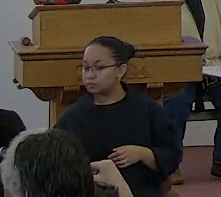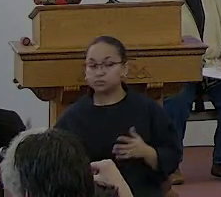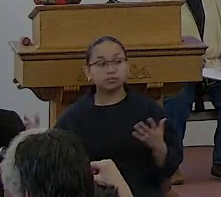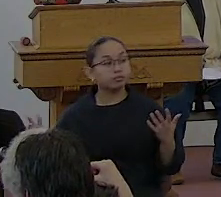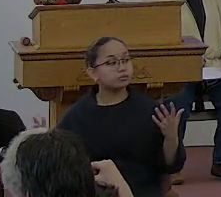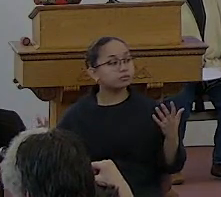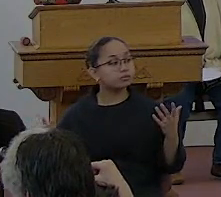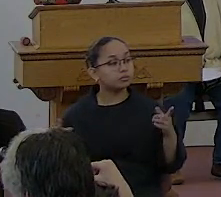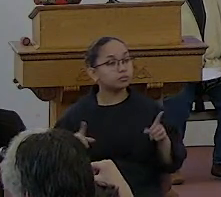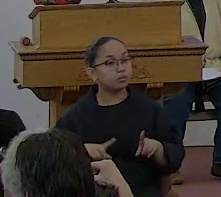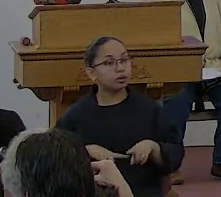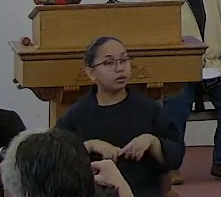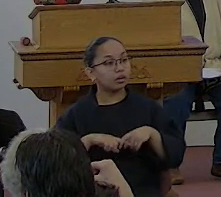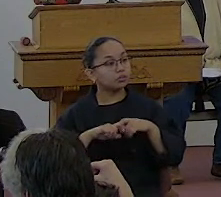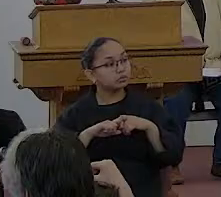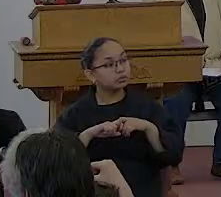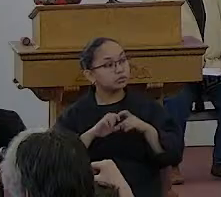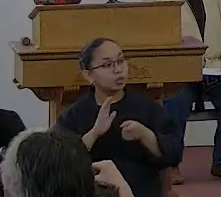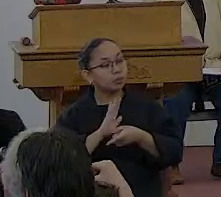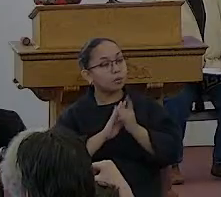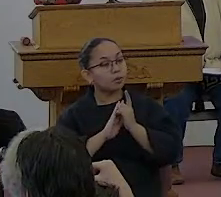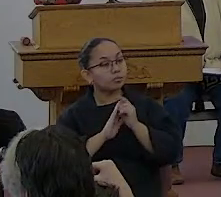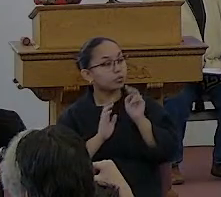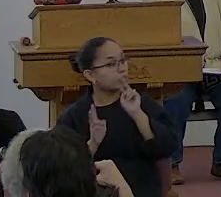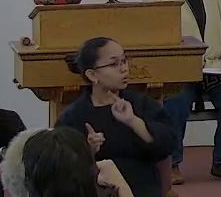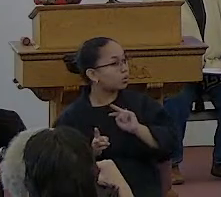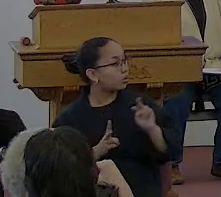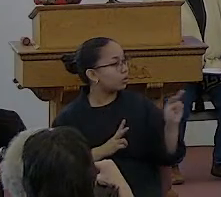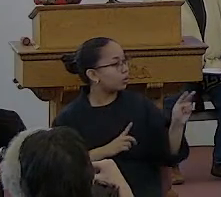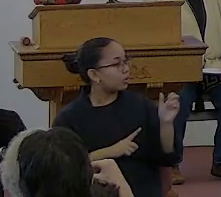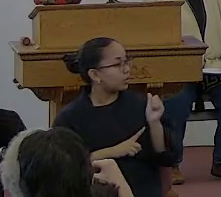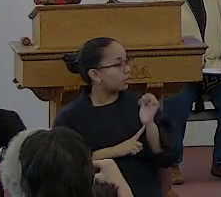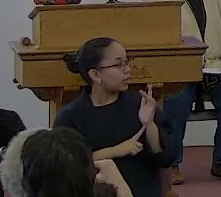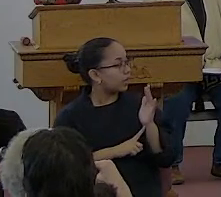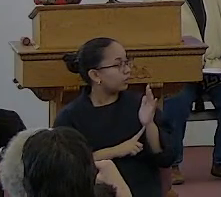Take a moment. Look at the candlelight.